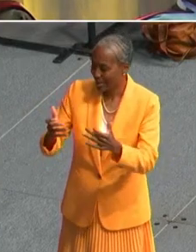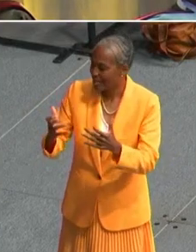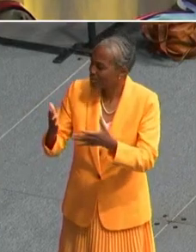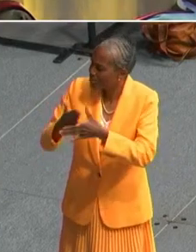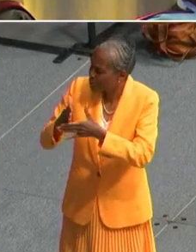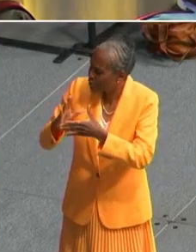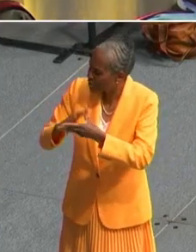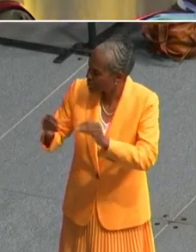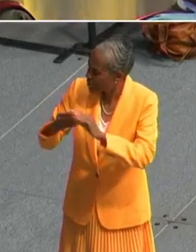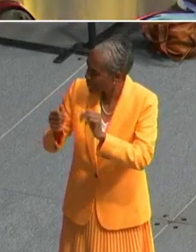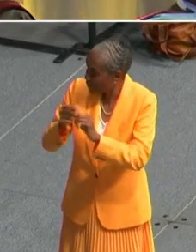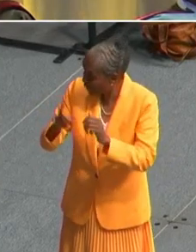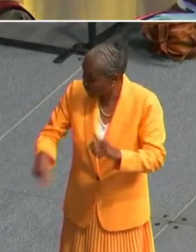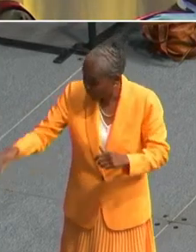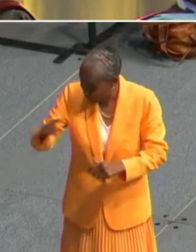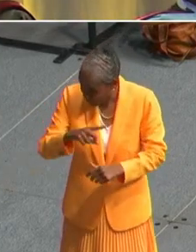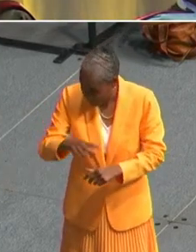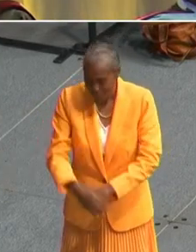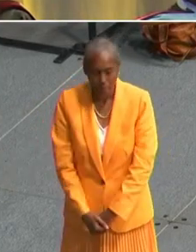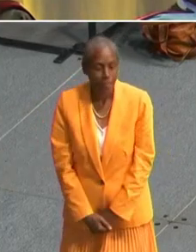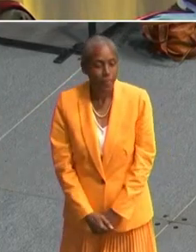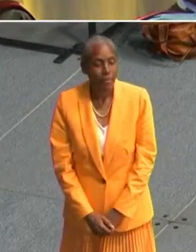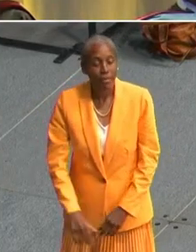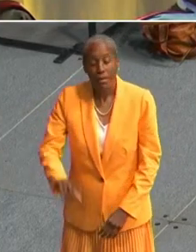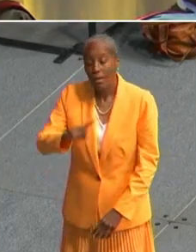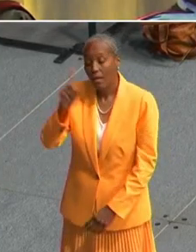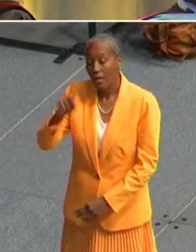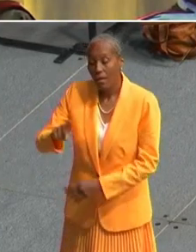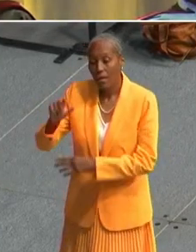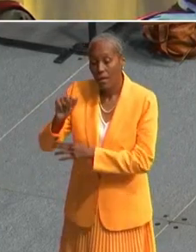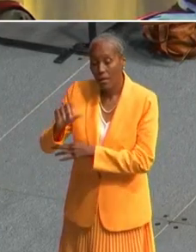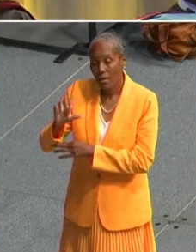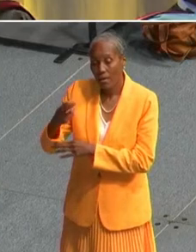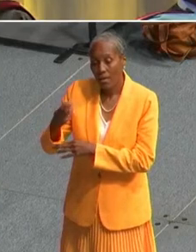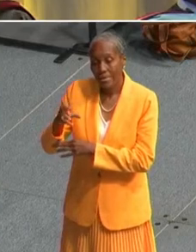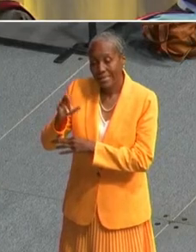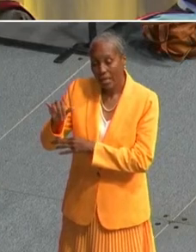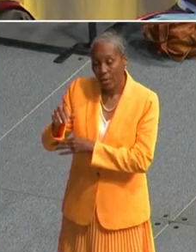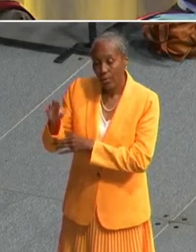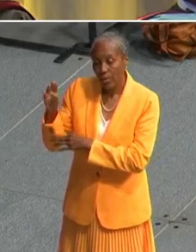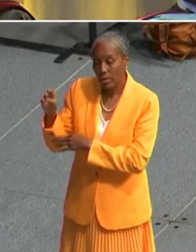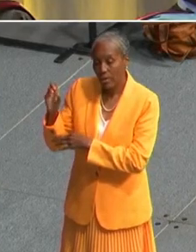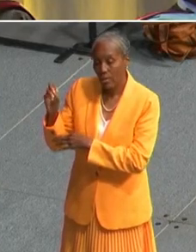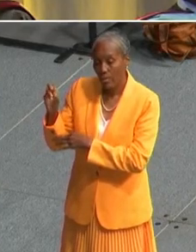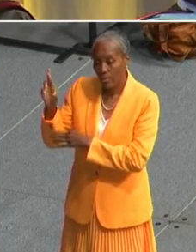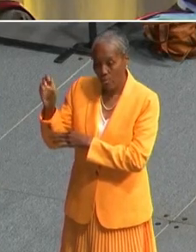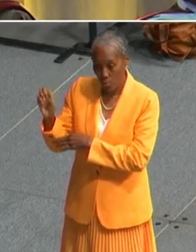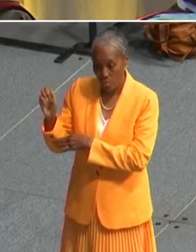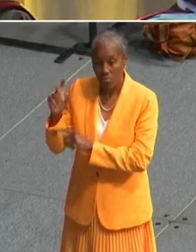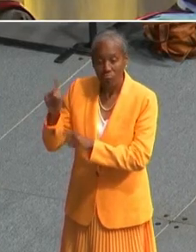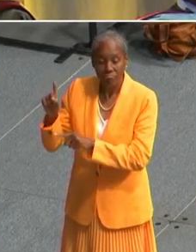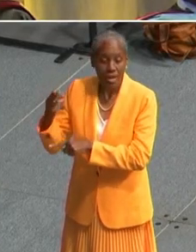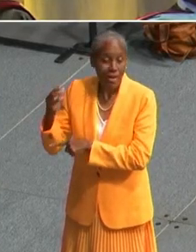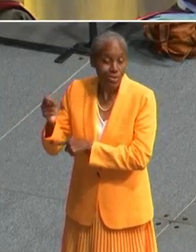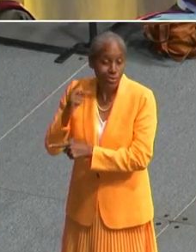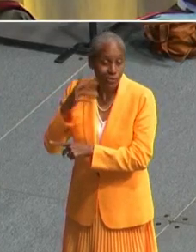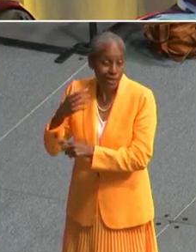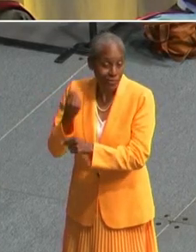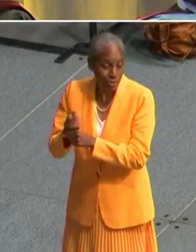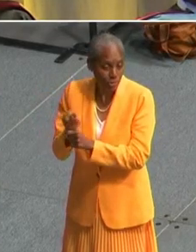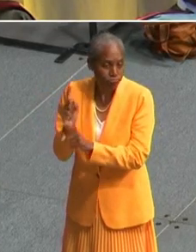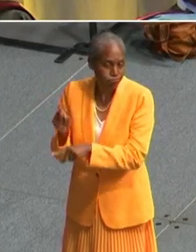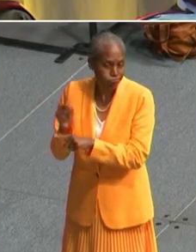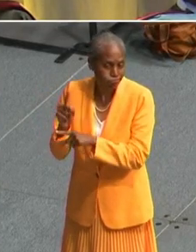share that diversity with you. Zachary Moore had been out of high school for 5 years, and like many of